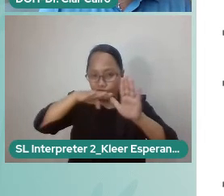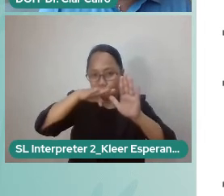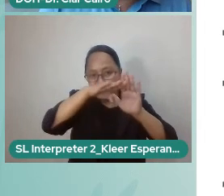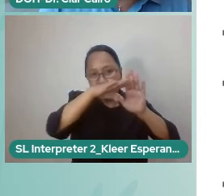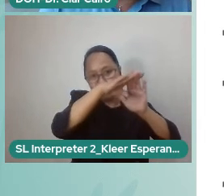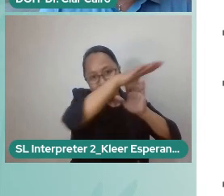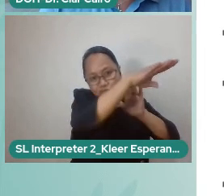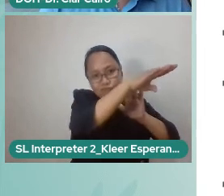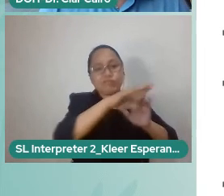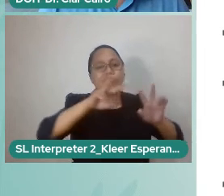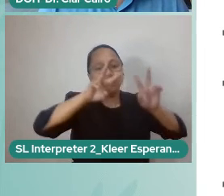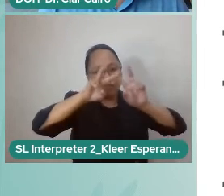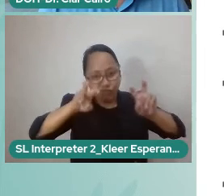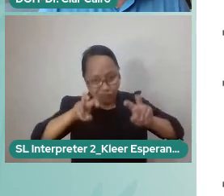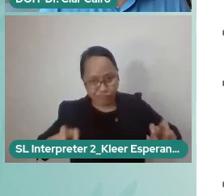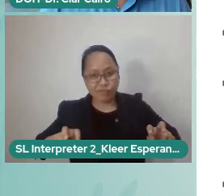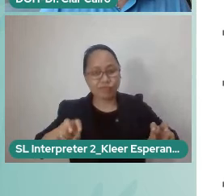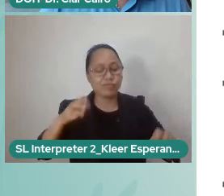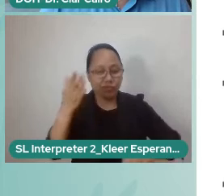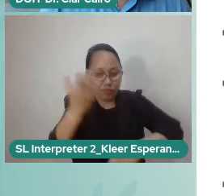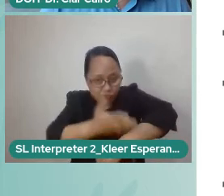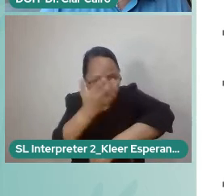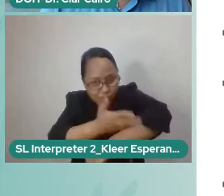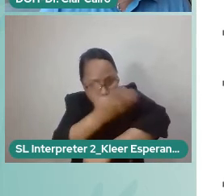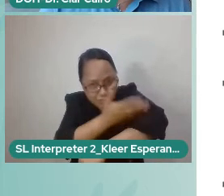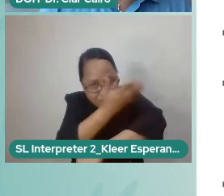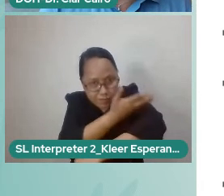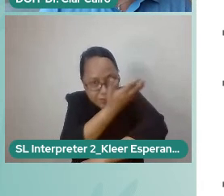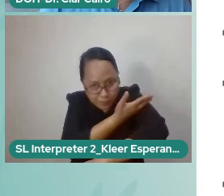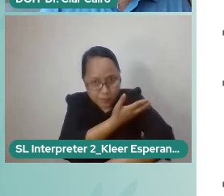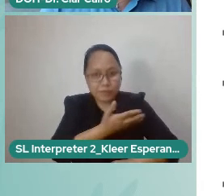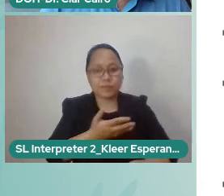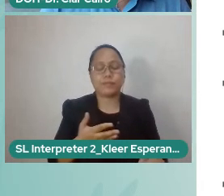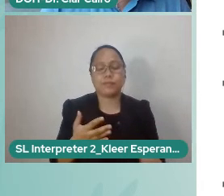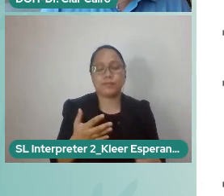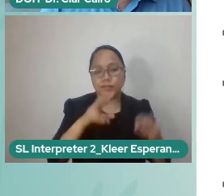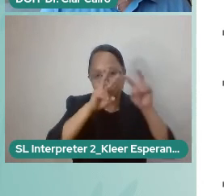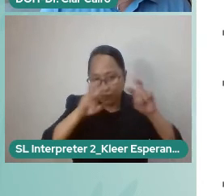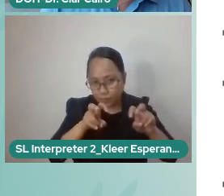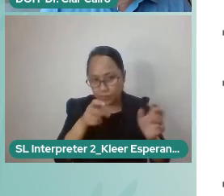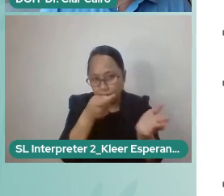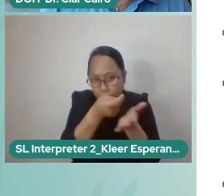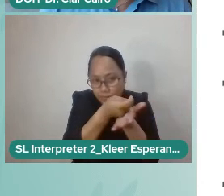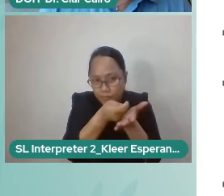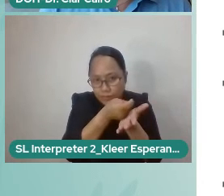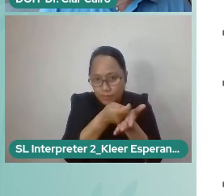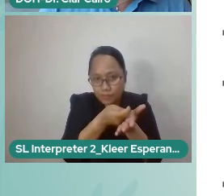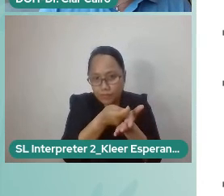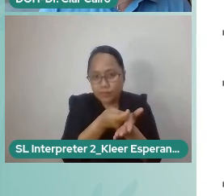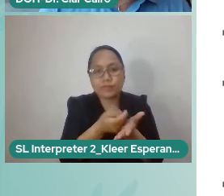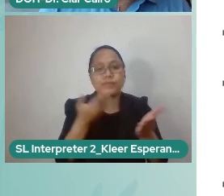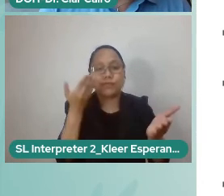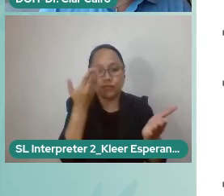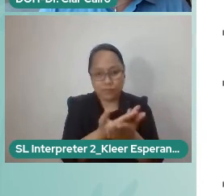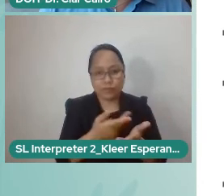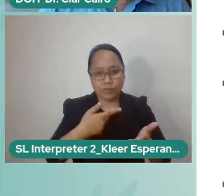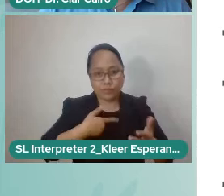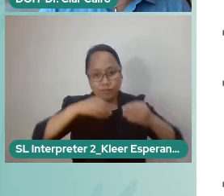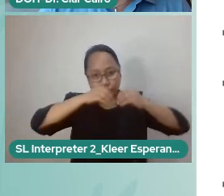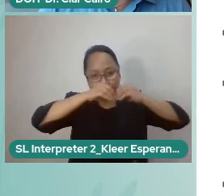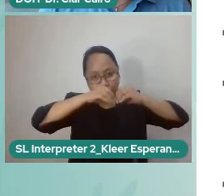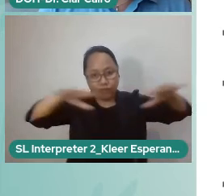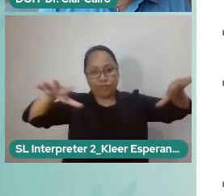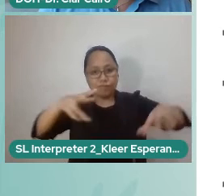and treat approach, and we need to expand further the HPV vaccination, single dose,